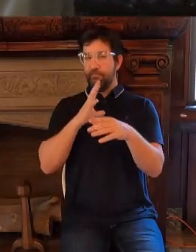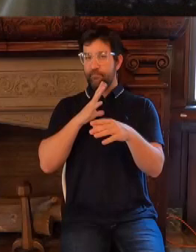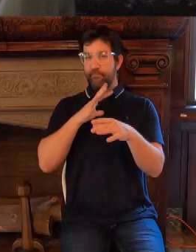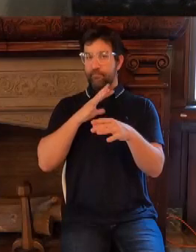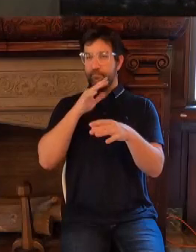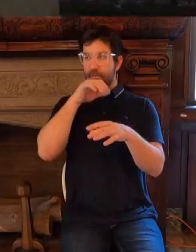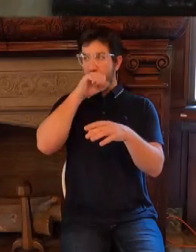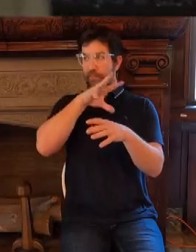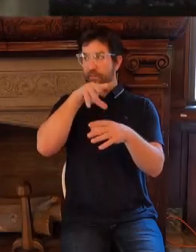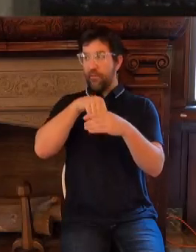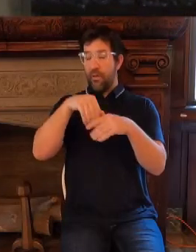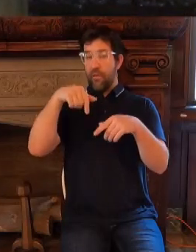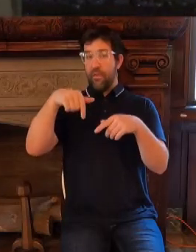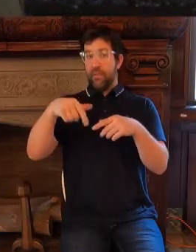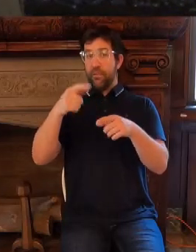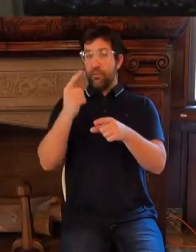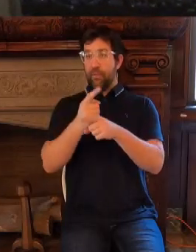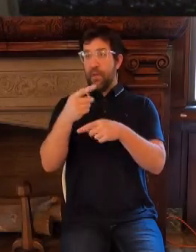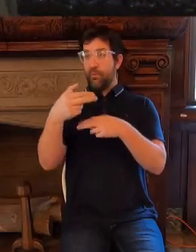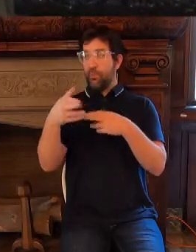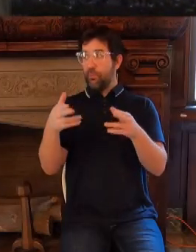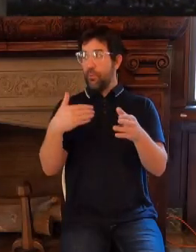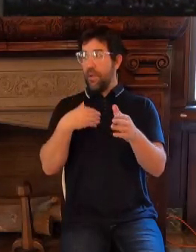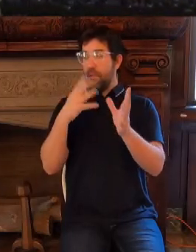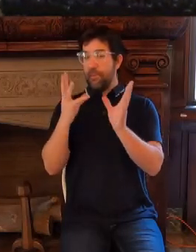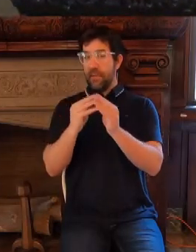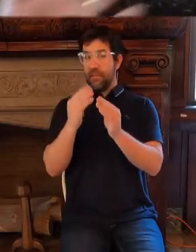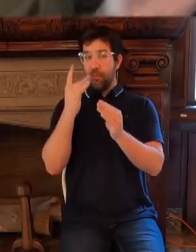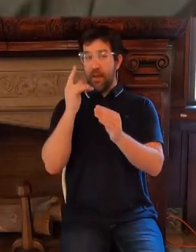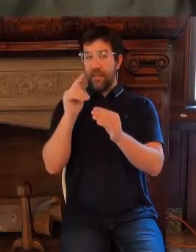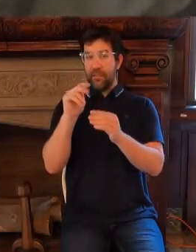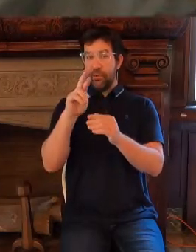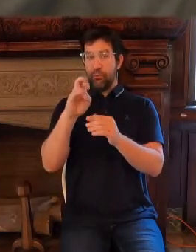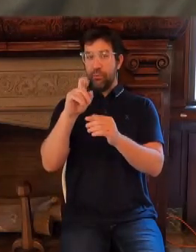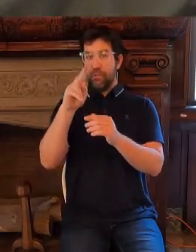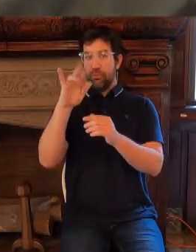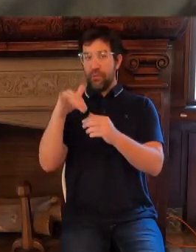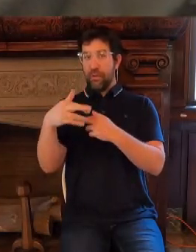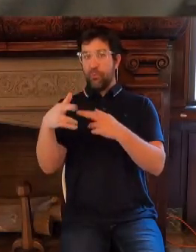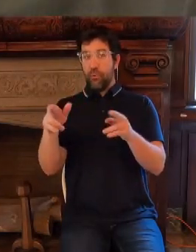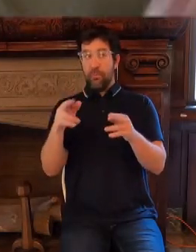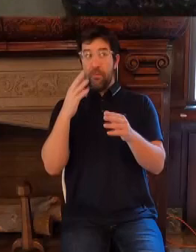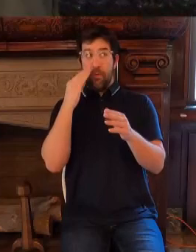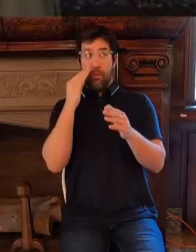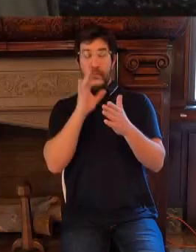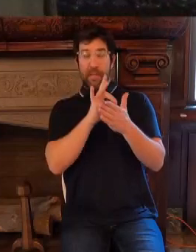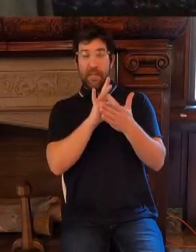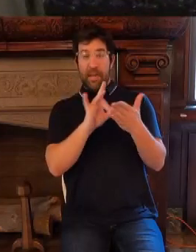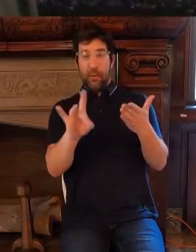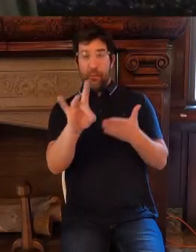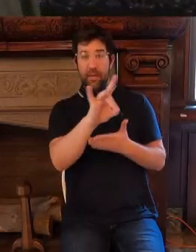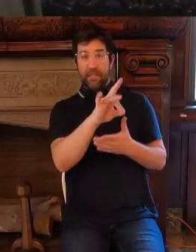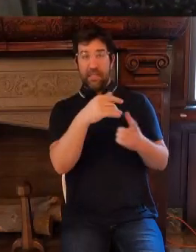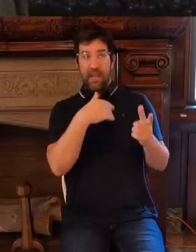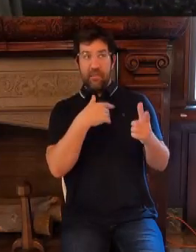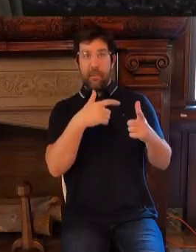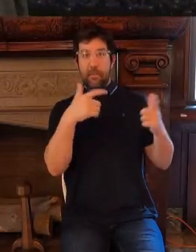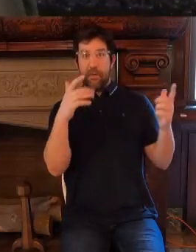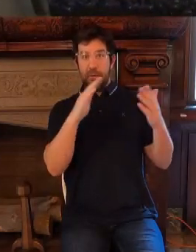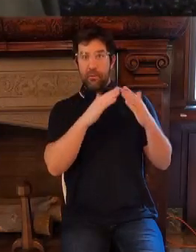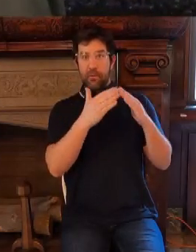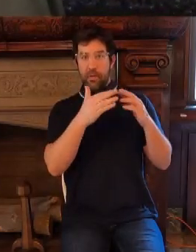a friendship room, so this is the right place to have meetings. And hopefully in about 8 weeks, we'll have the bigger community hub ready to go for